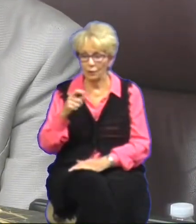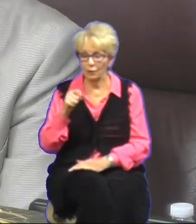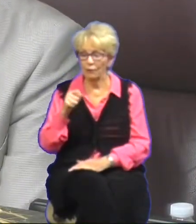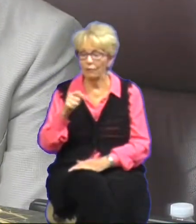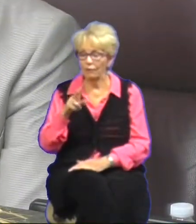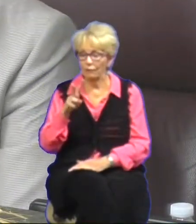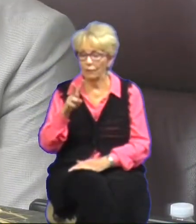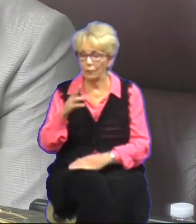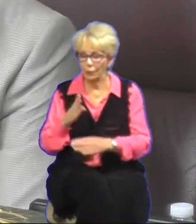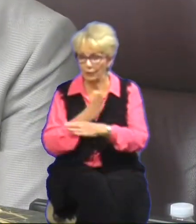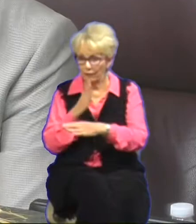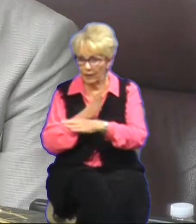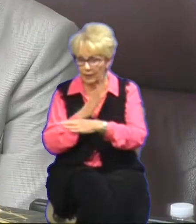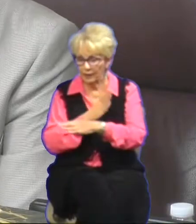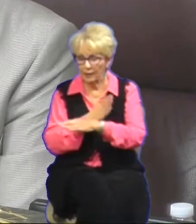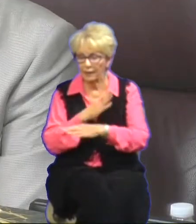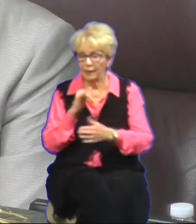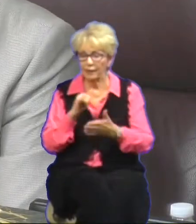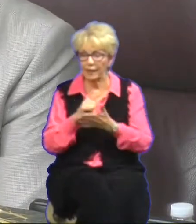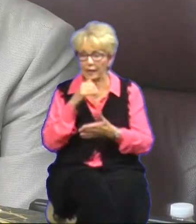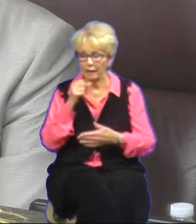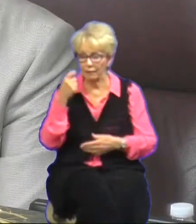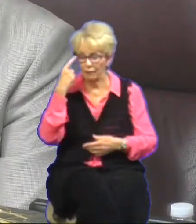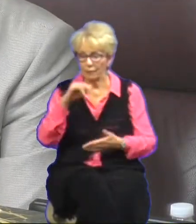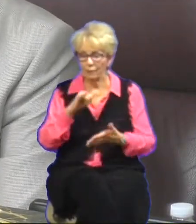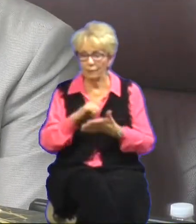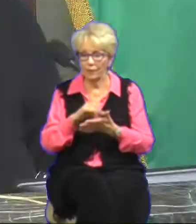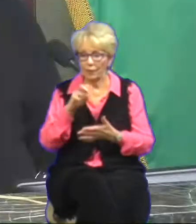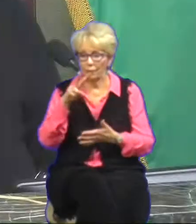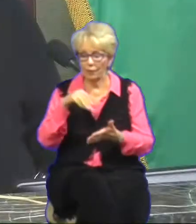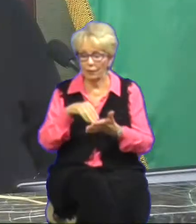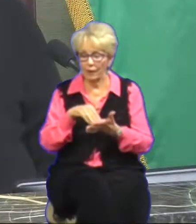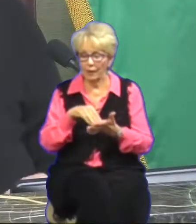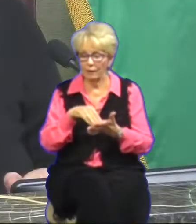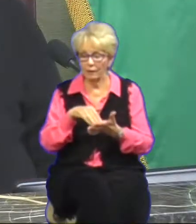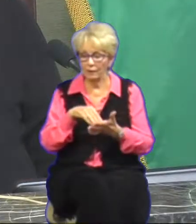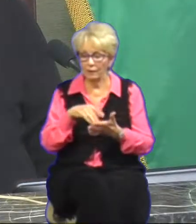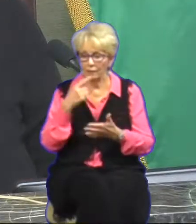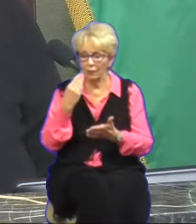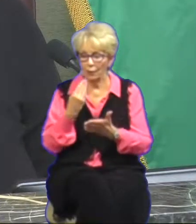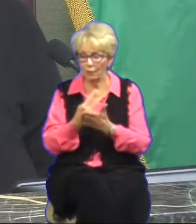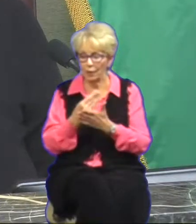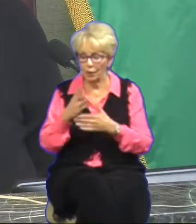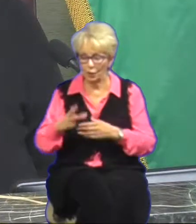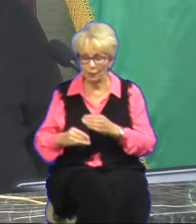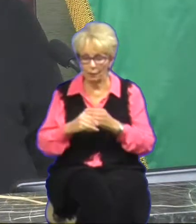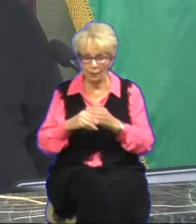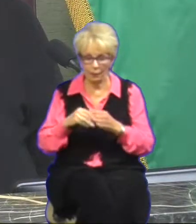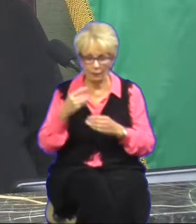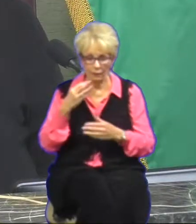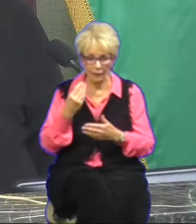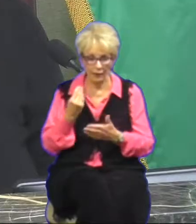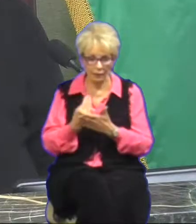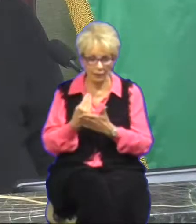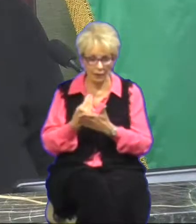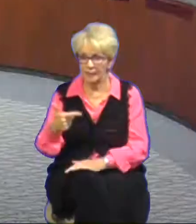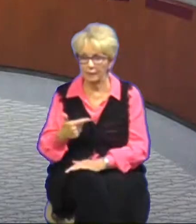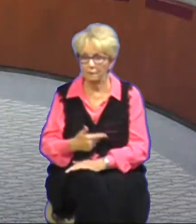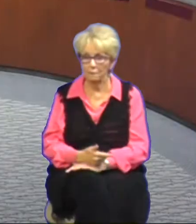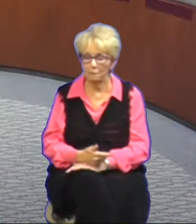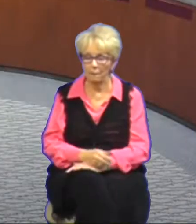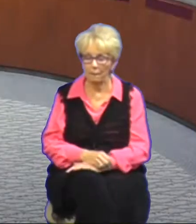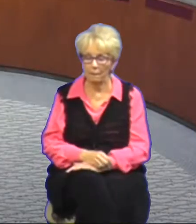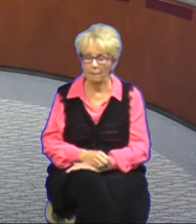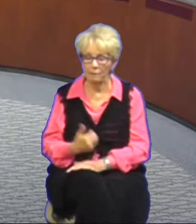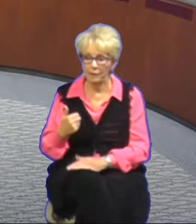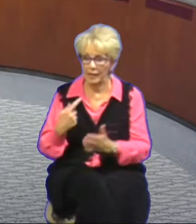Revitalization. Sally? And that is for this $12,000 and the budget amendment appropriates general fund dollars to pay that expense.